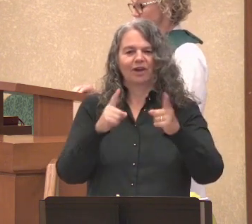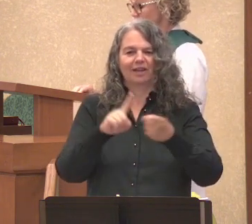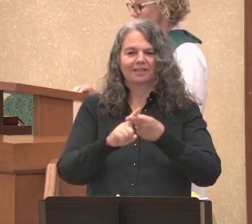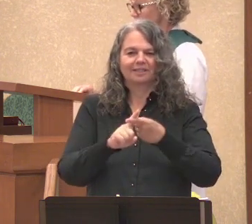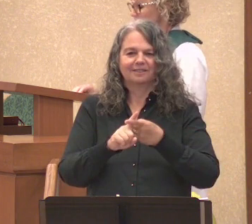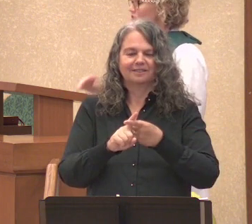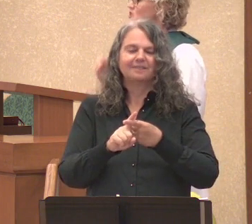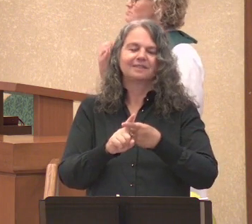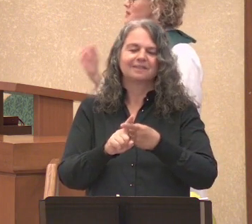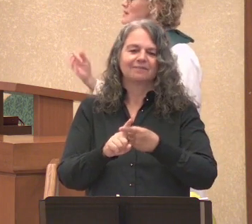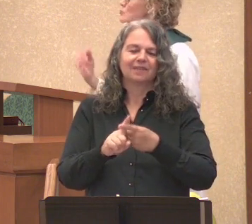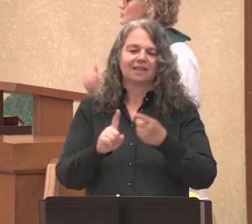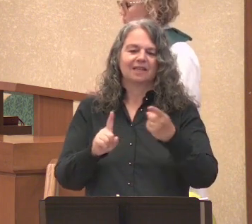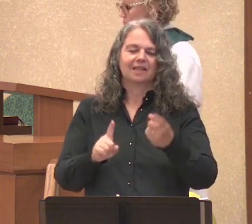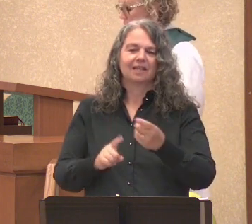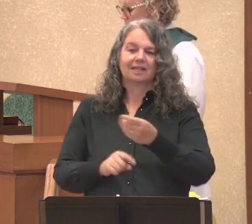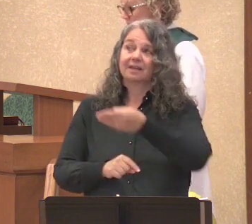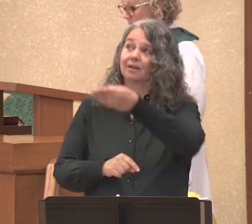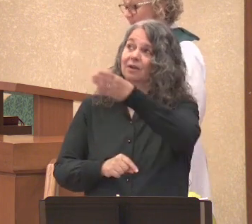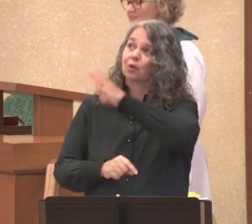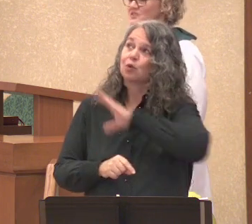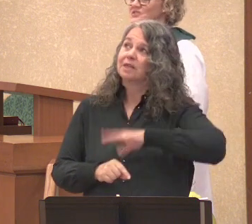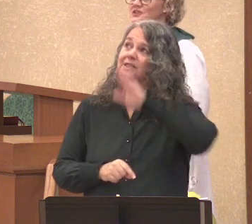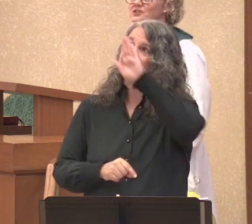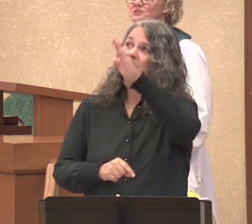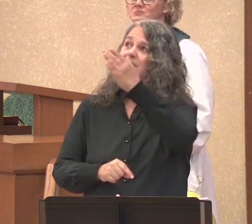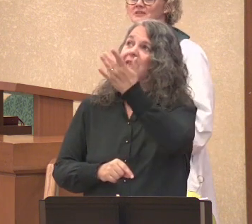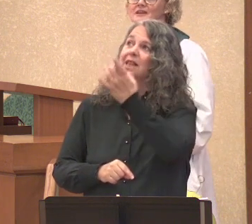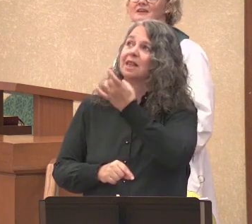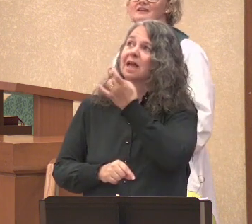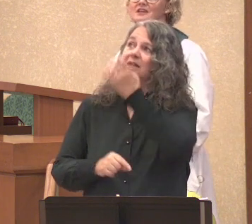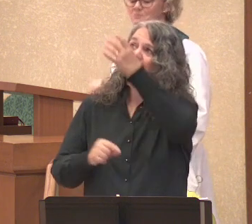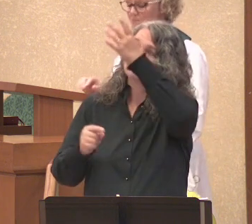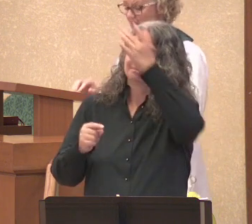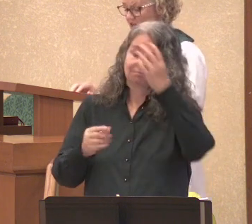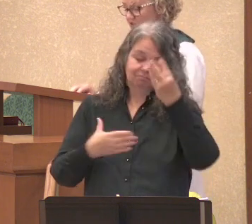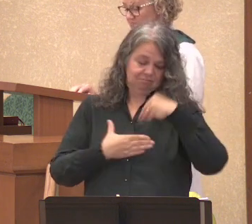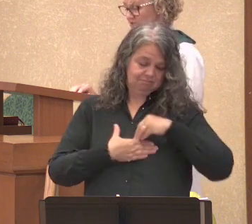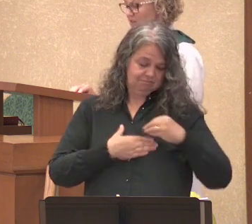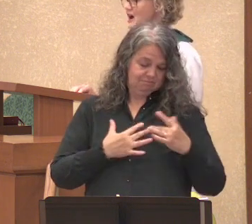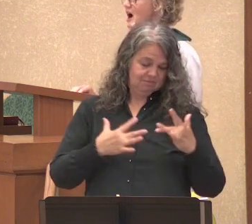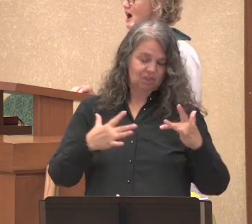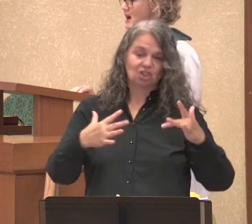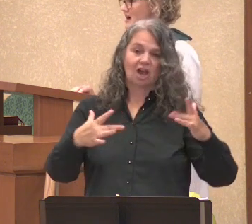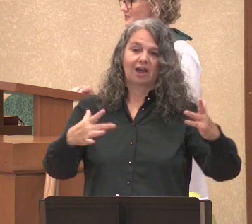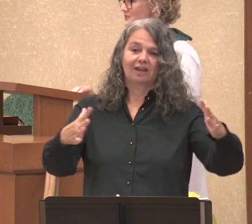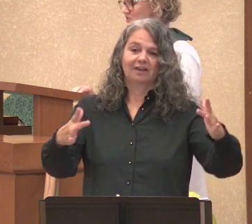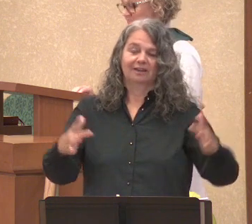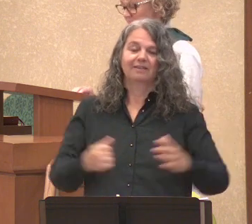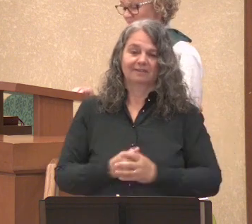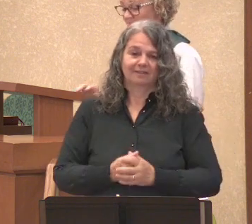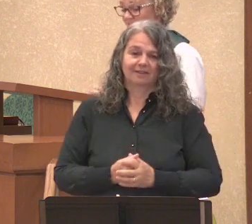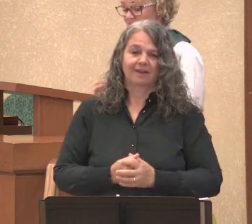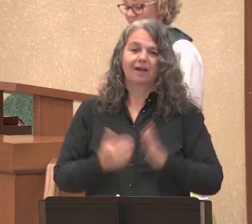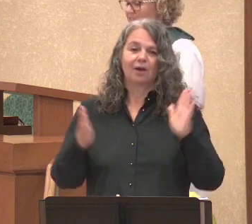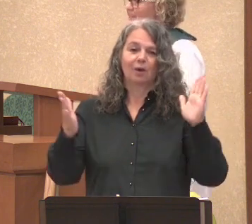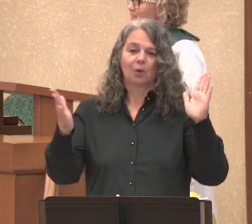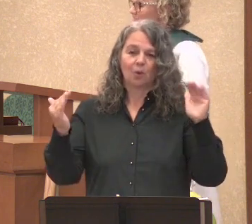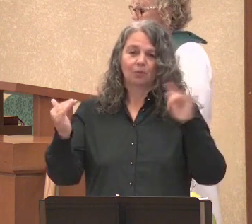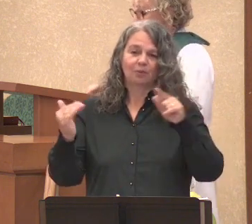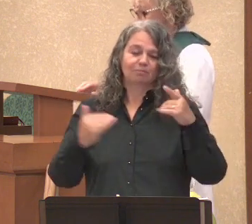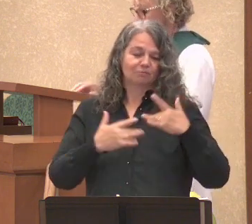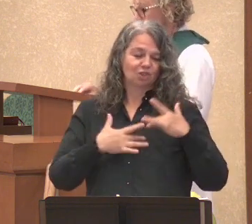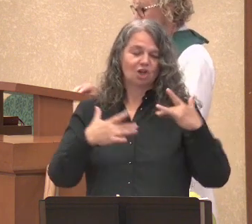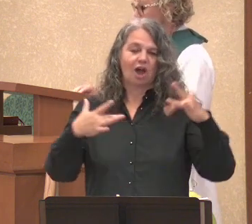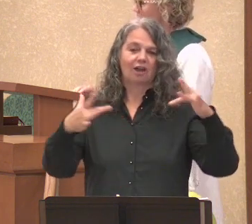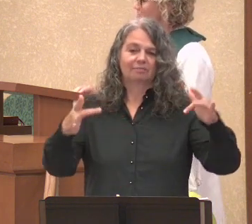light of Christ despite what the world might consider to be impossible odds.